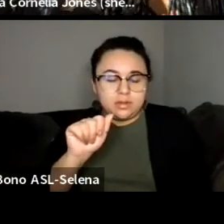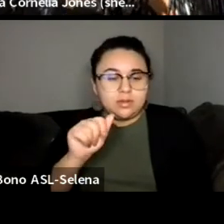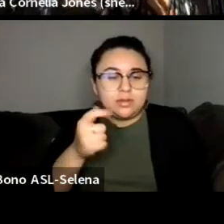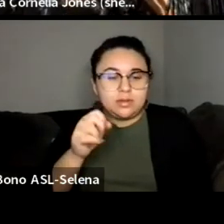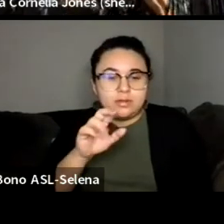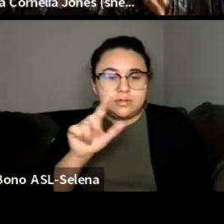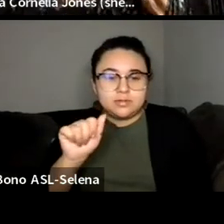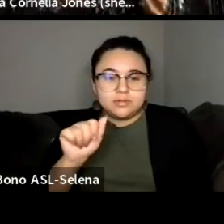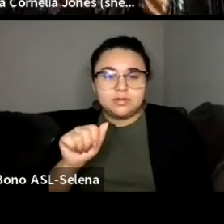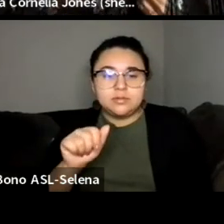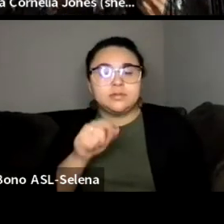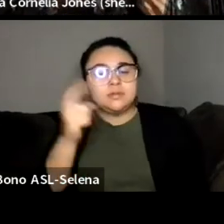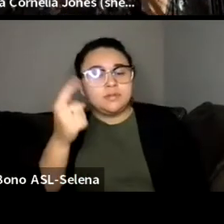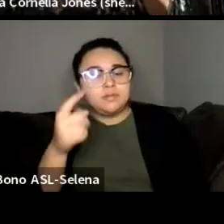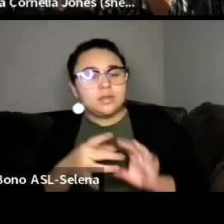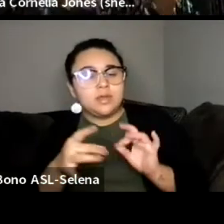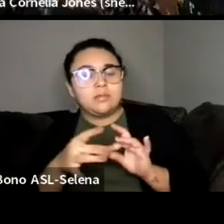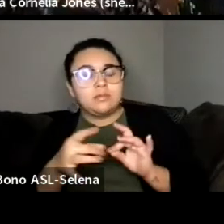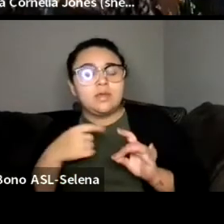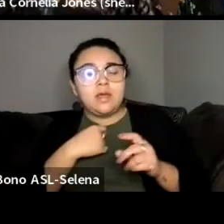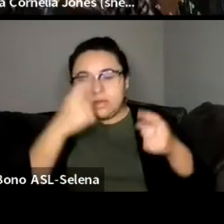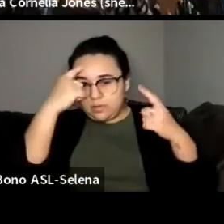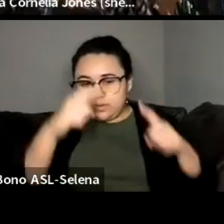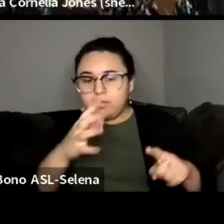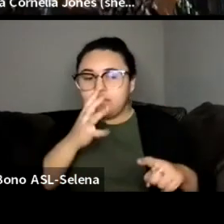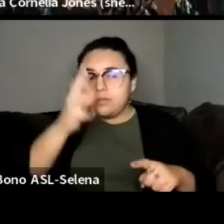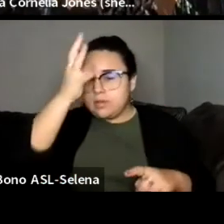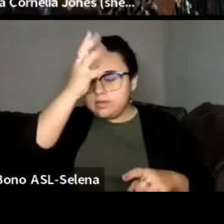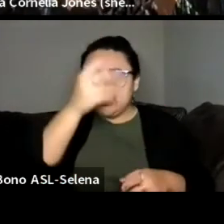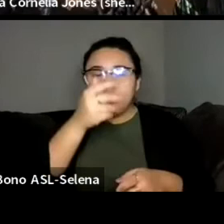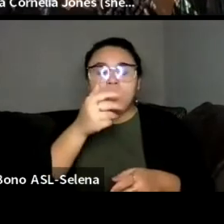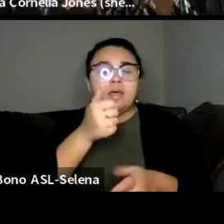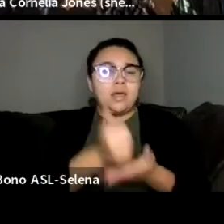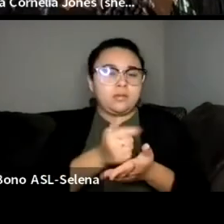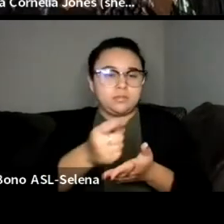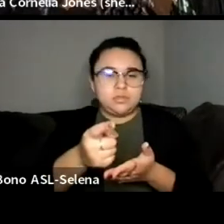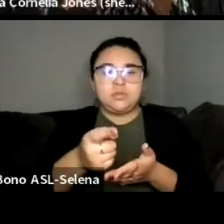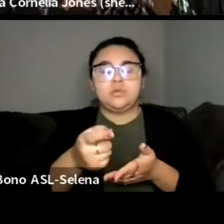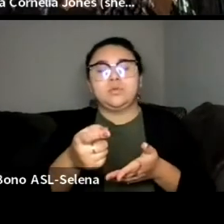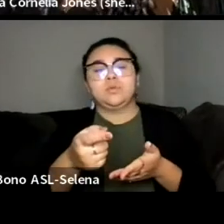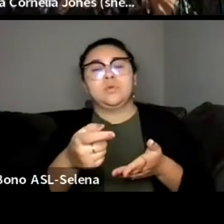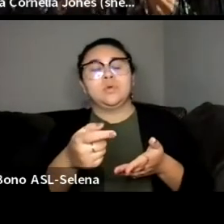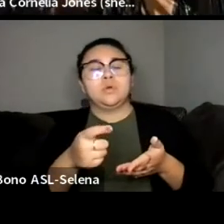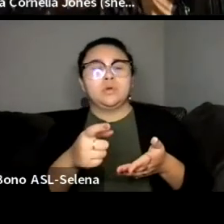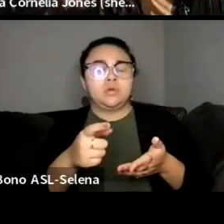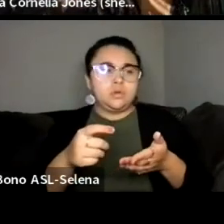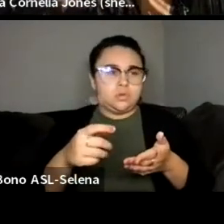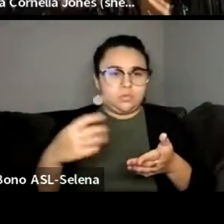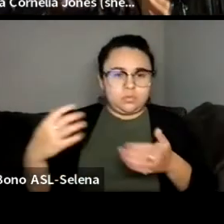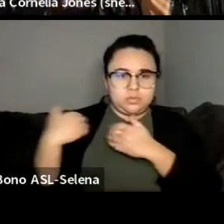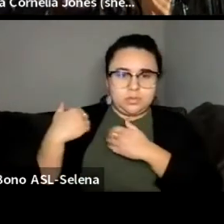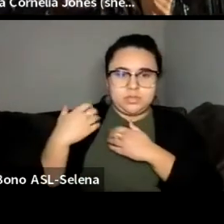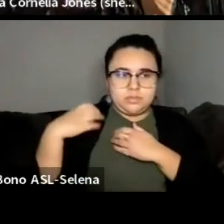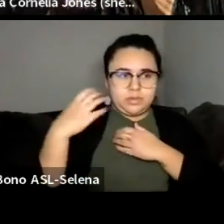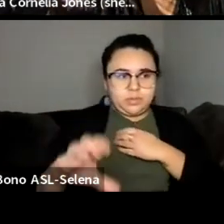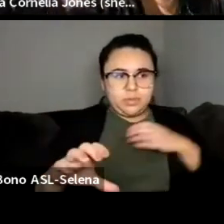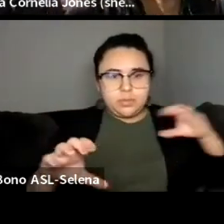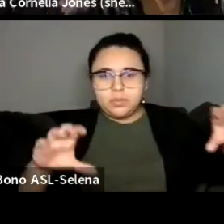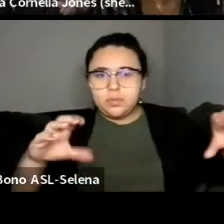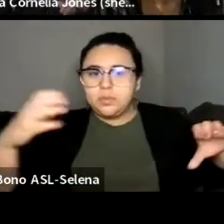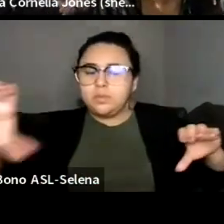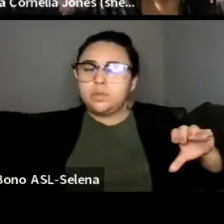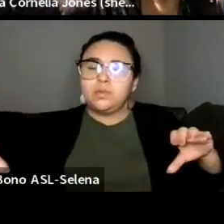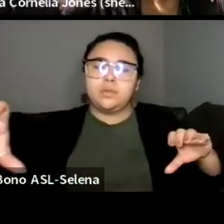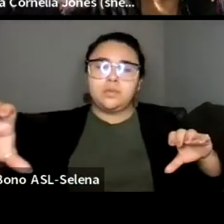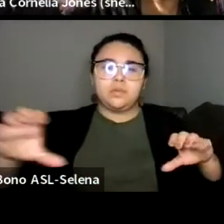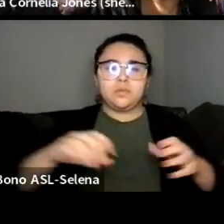Agreed, I have found parenthood helps you delegate and empower others as a leader. Absolutely. Folks are, you know, needing to hear those